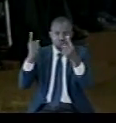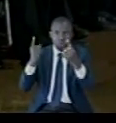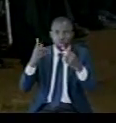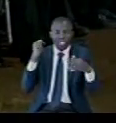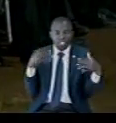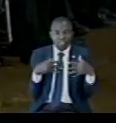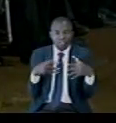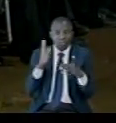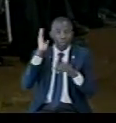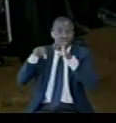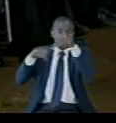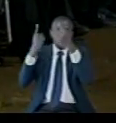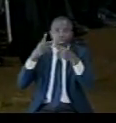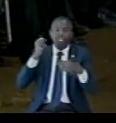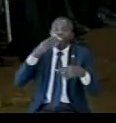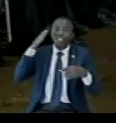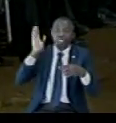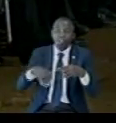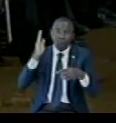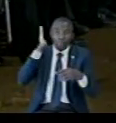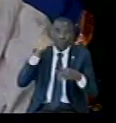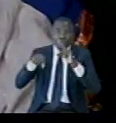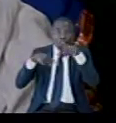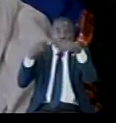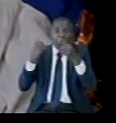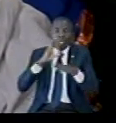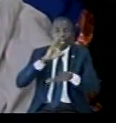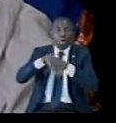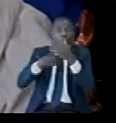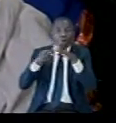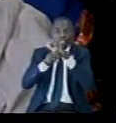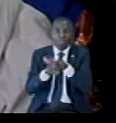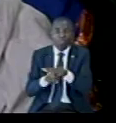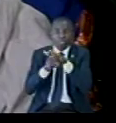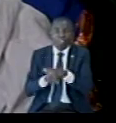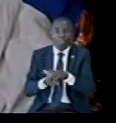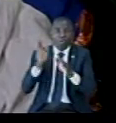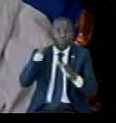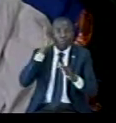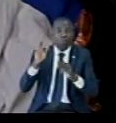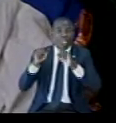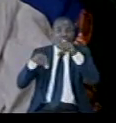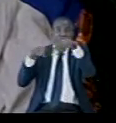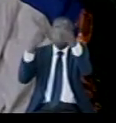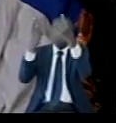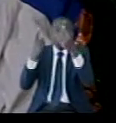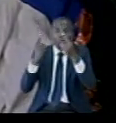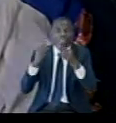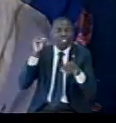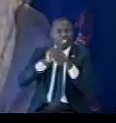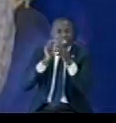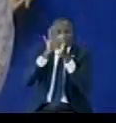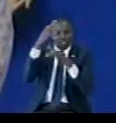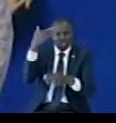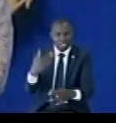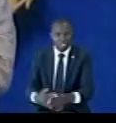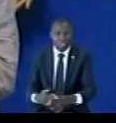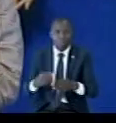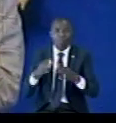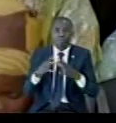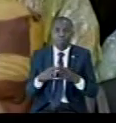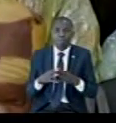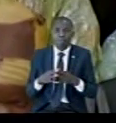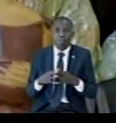The evil will go. And all the pressures, everything will go in Jesus'